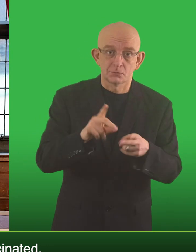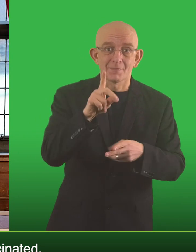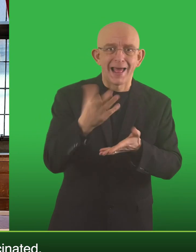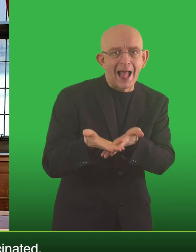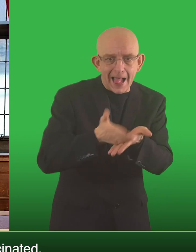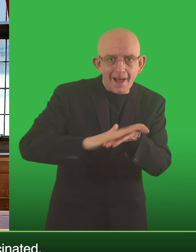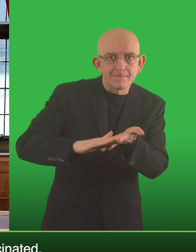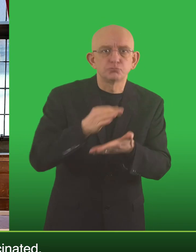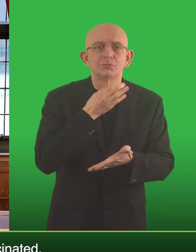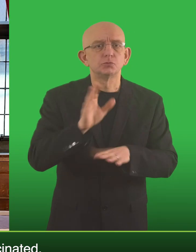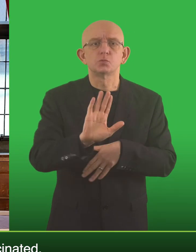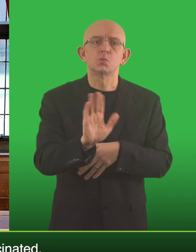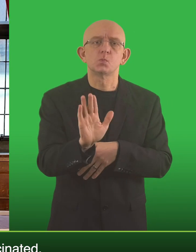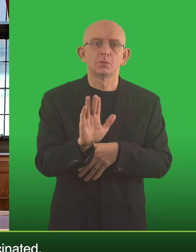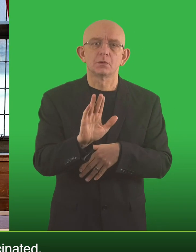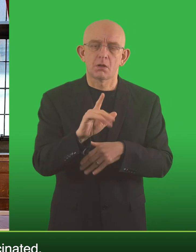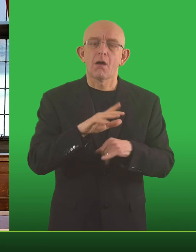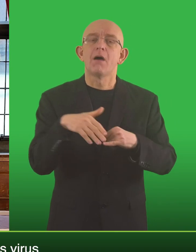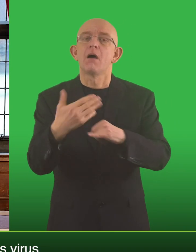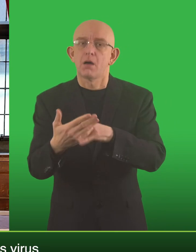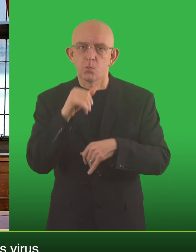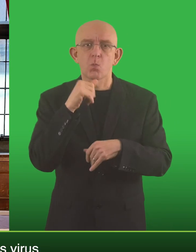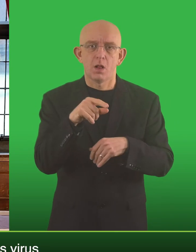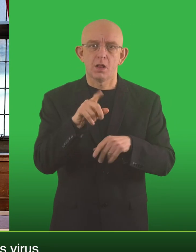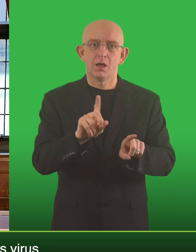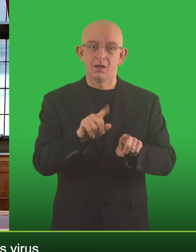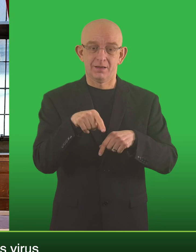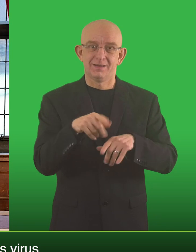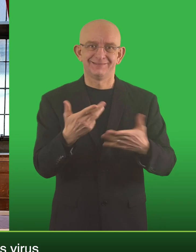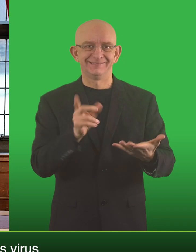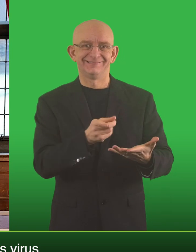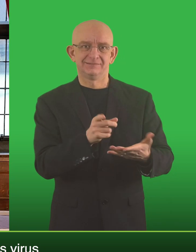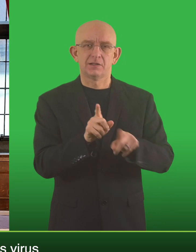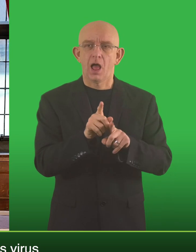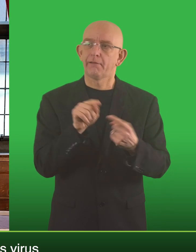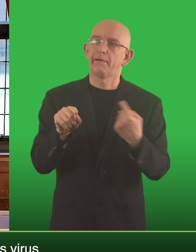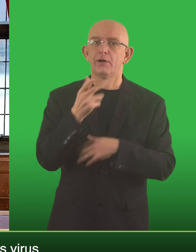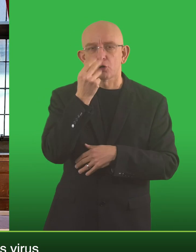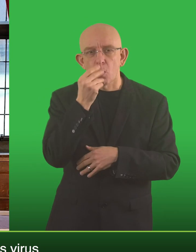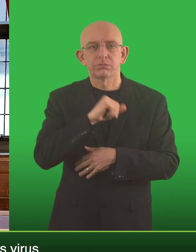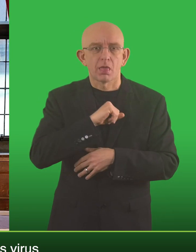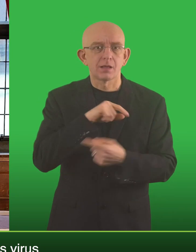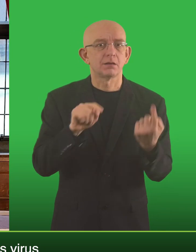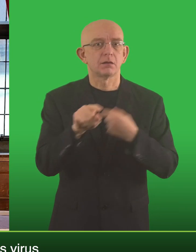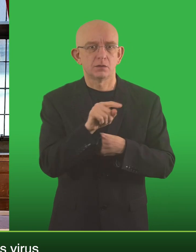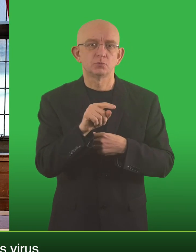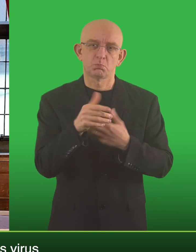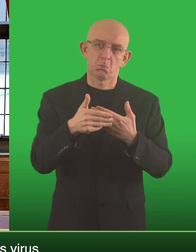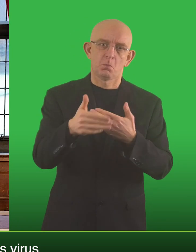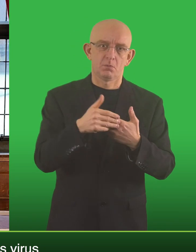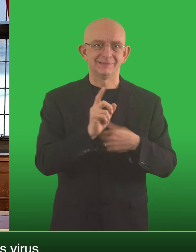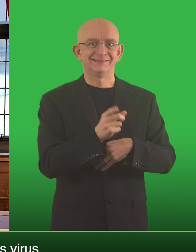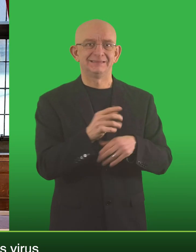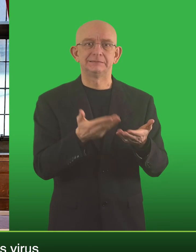reduces, but doesn't eliminate risk. Eventually, we'll move to this virus as just one of many respiratory viruses,